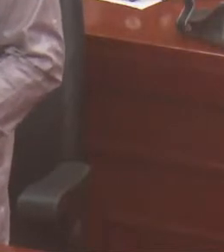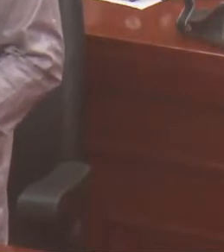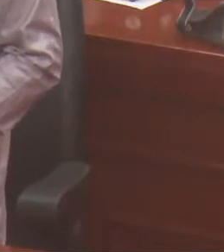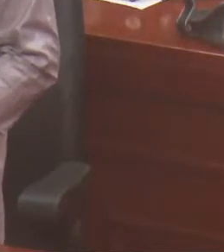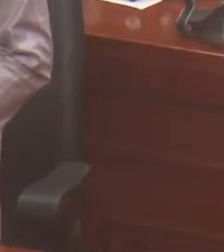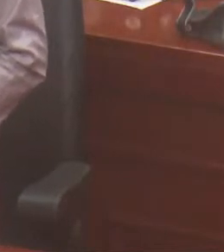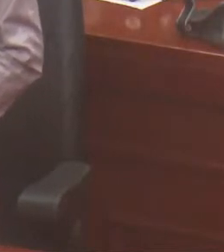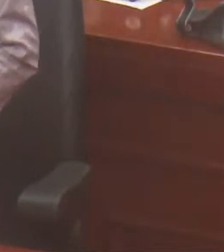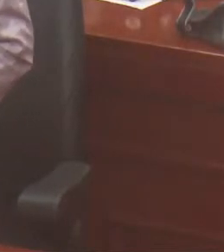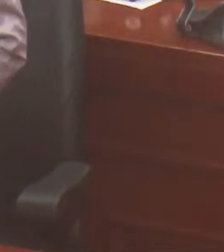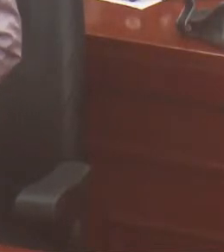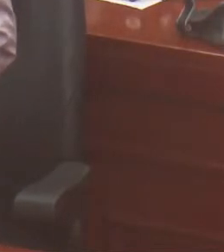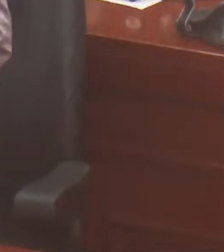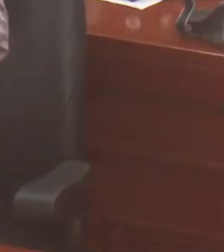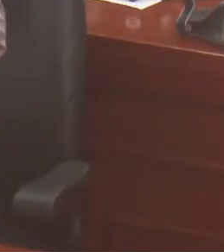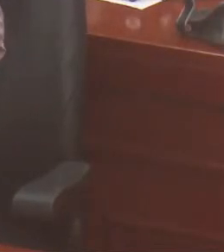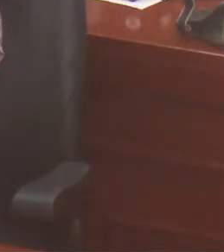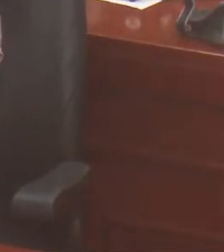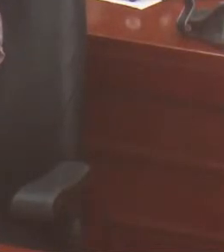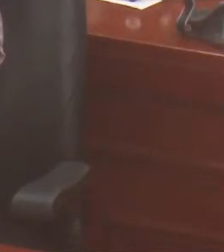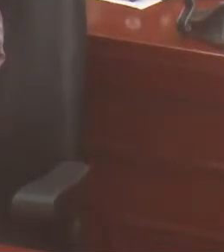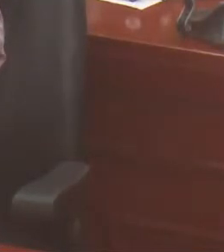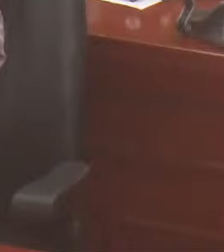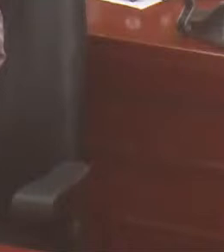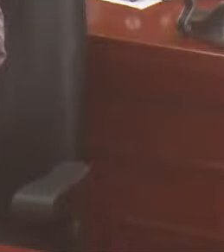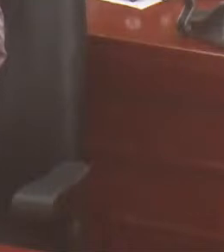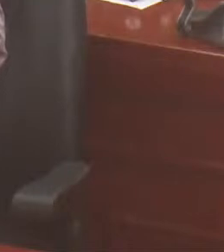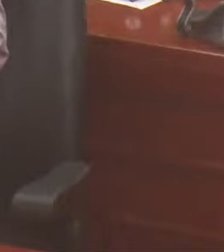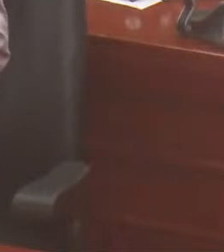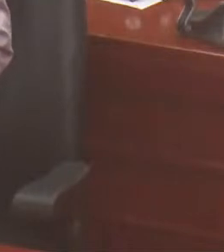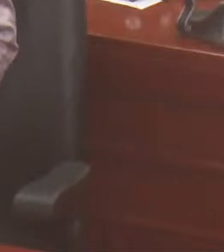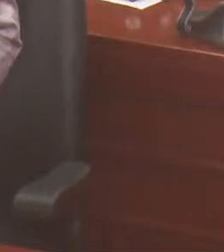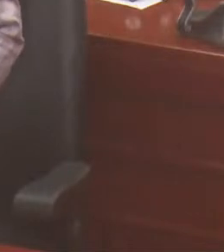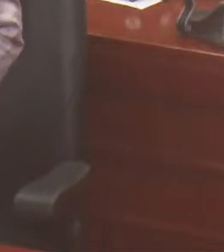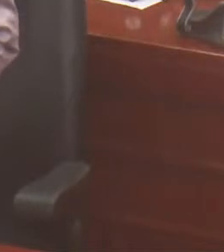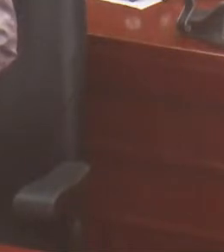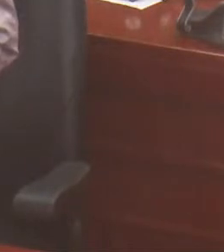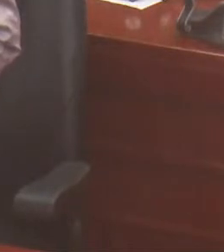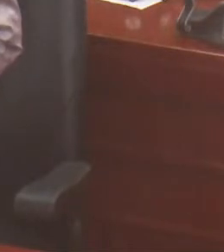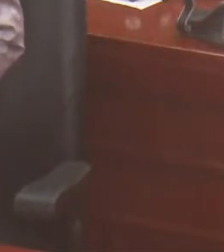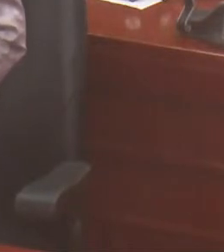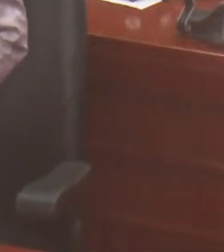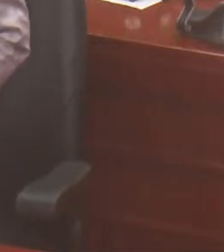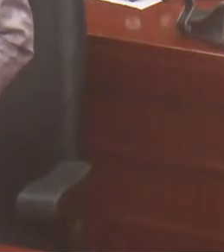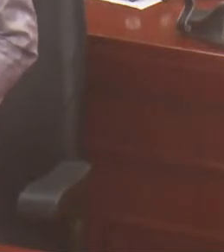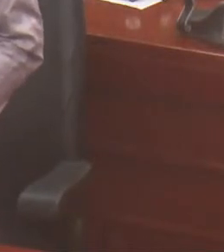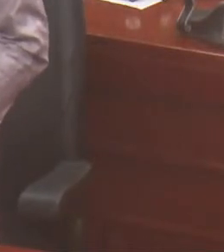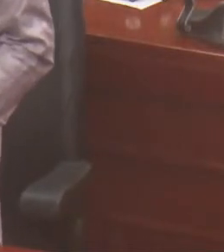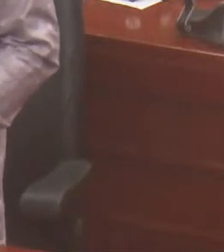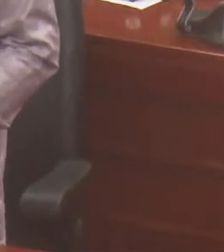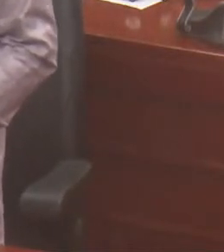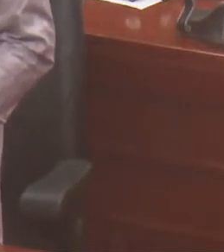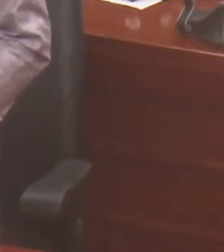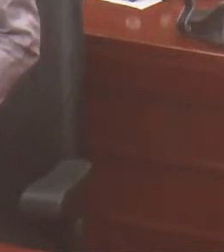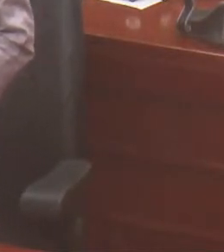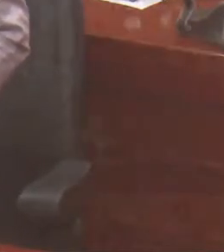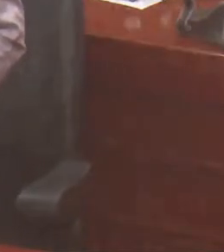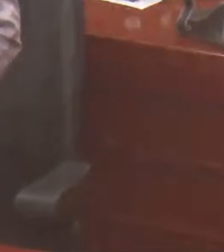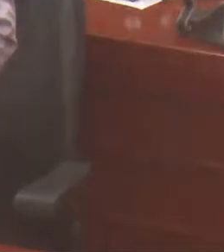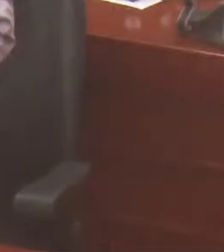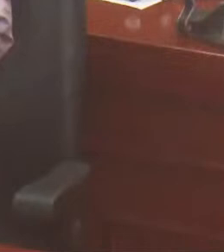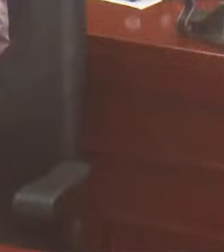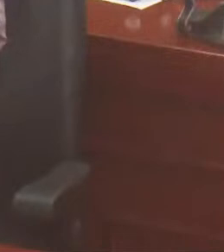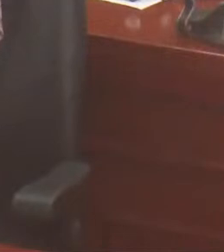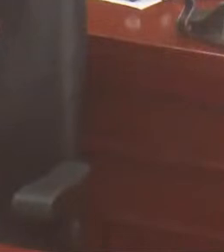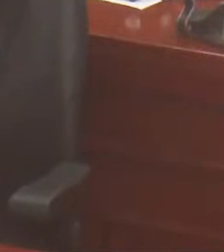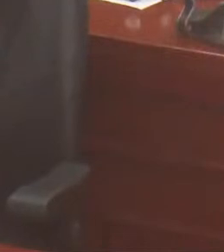will continue to engage and deepen the political and economic cooperation. We will be able to fashion out common